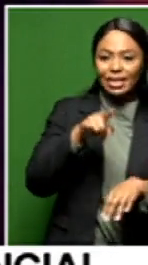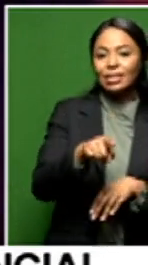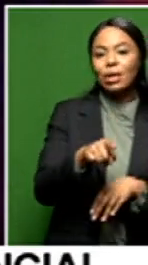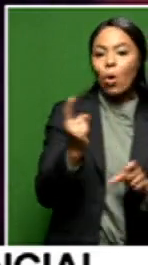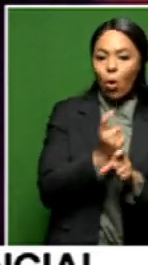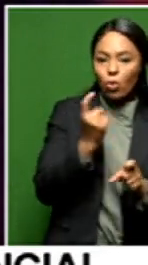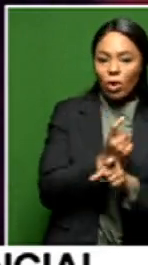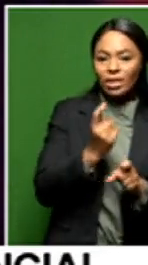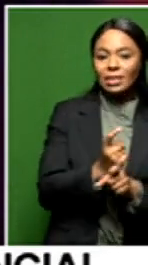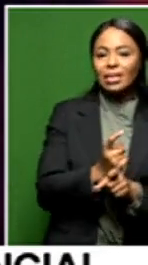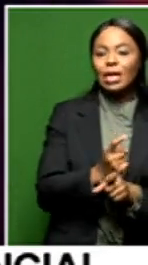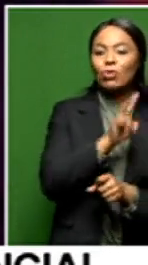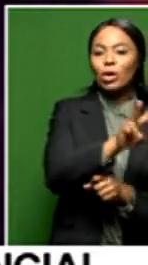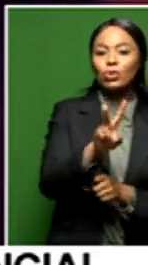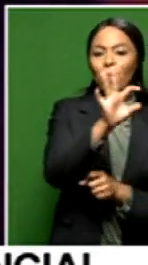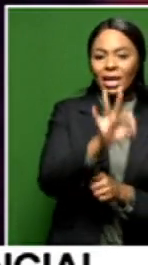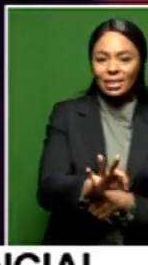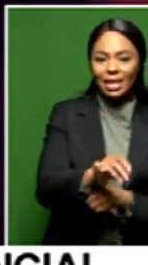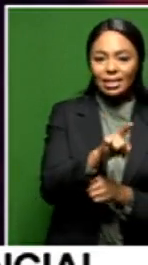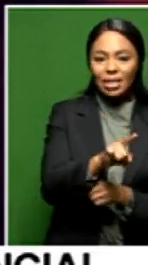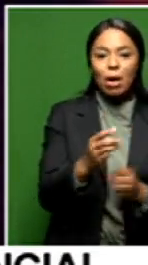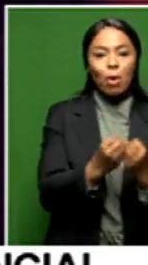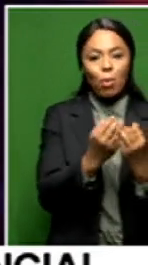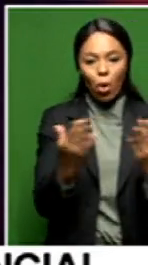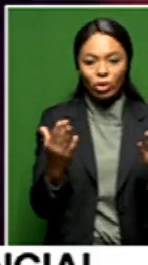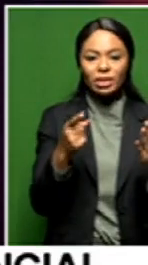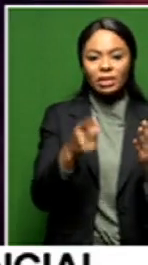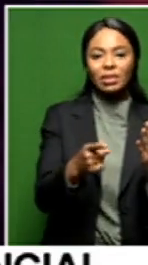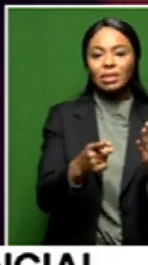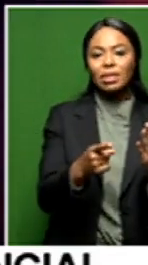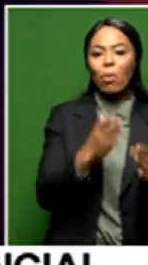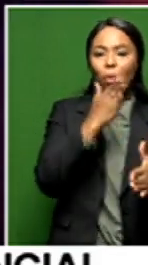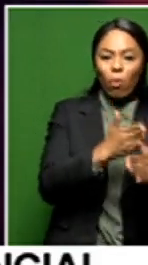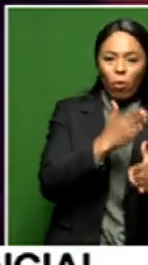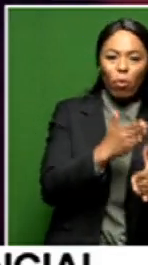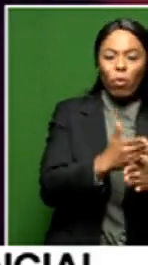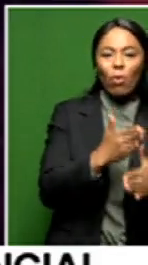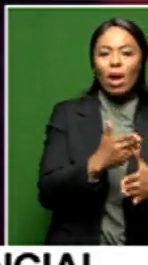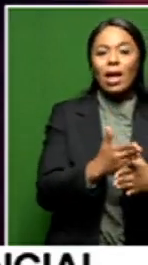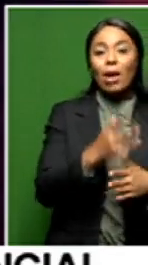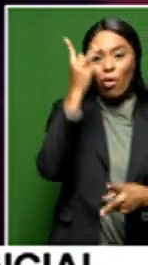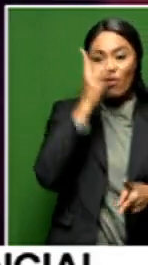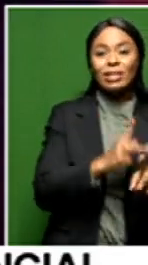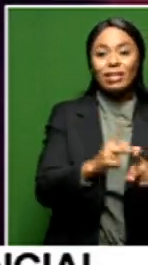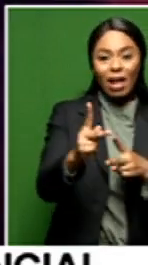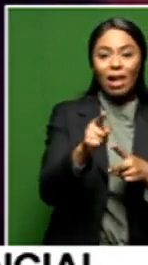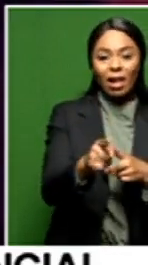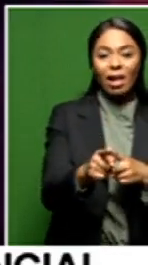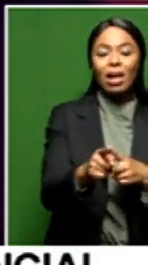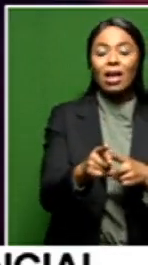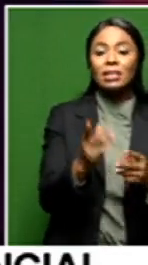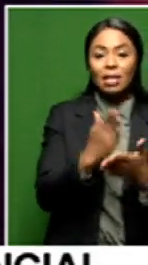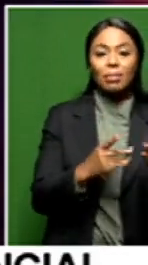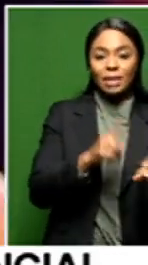that were creating side hustles, 22% of them were either selling baked goods at work. And these are professionals as well. So it's not just for the